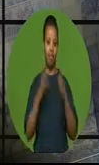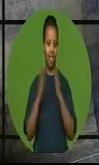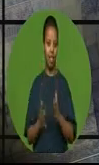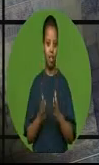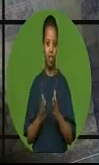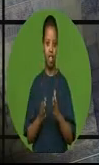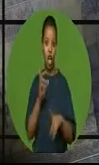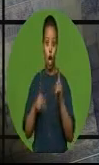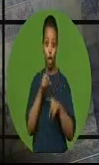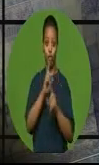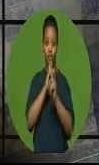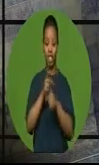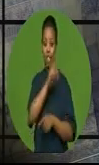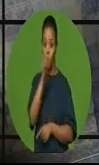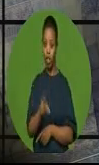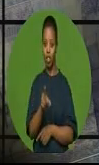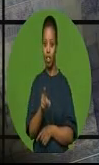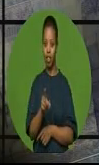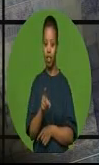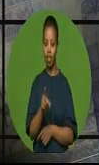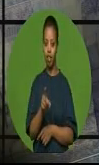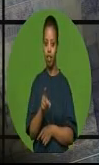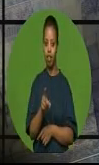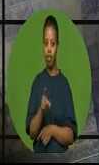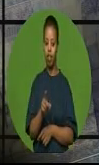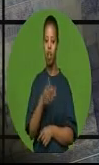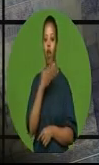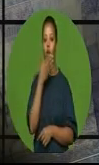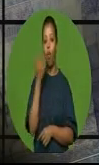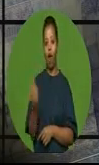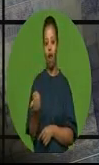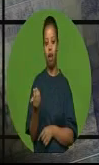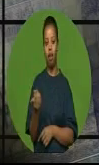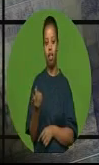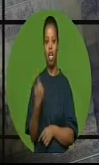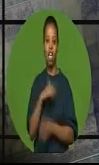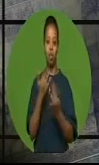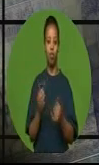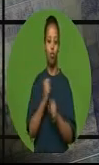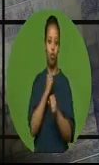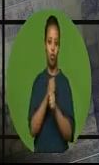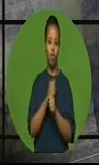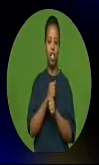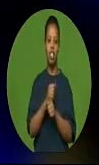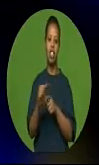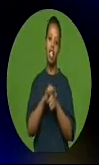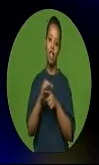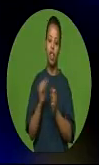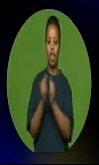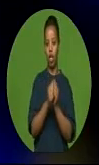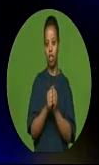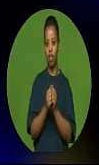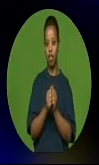Students, did you answer the question? Well, let's now do the activity together.